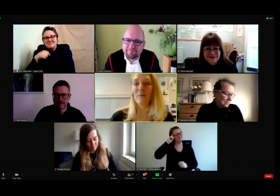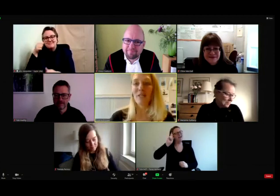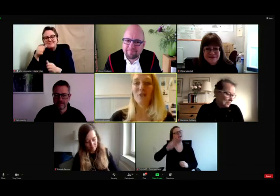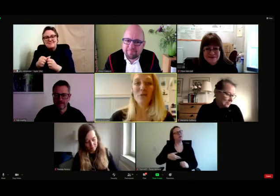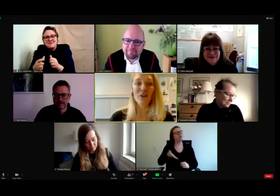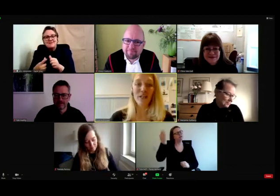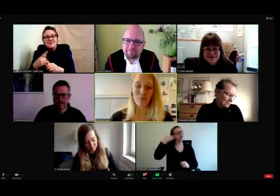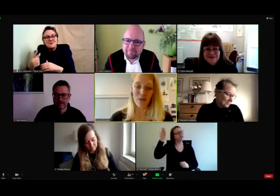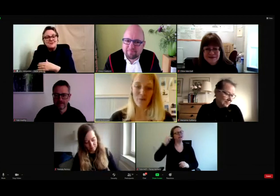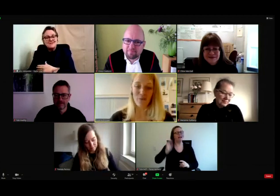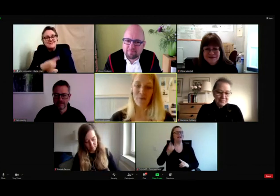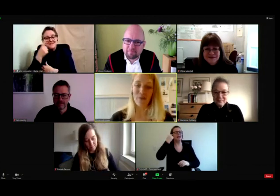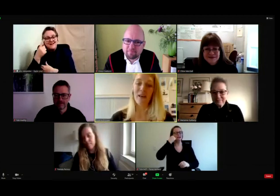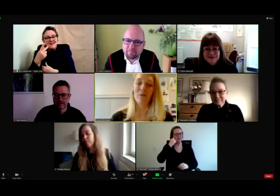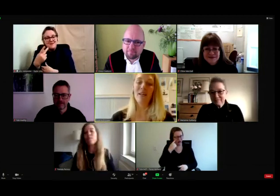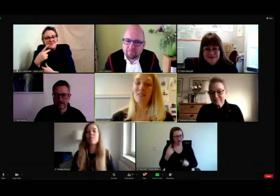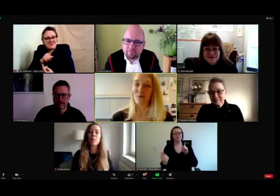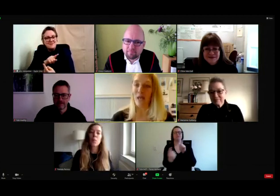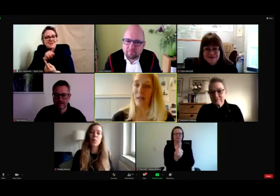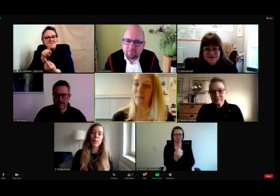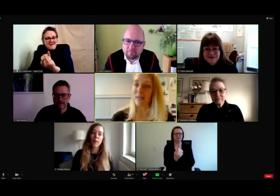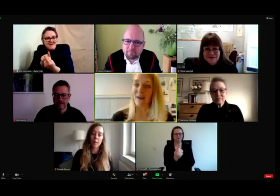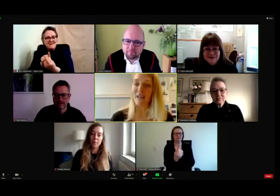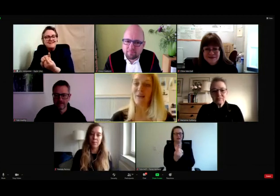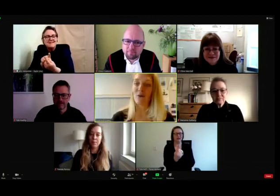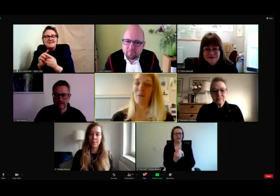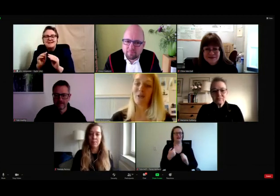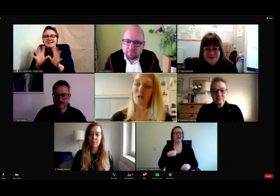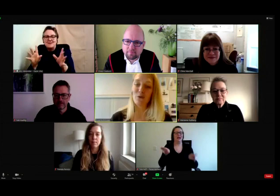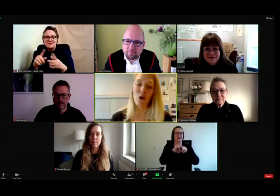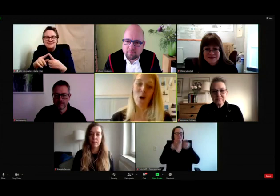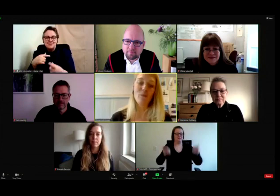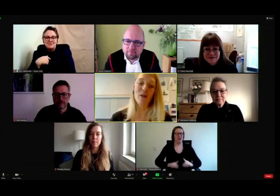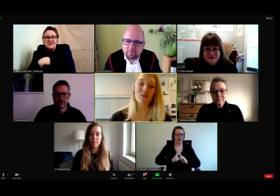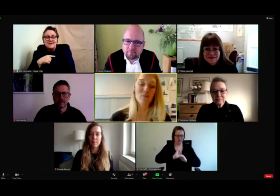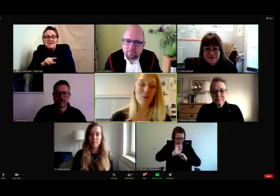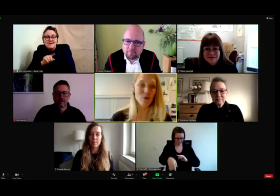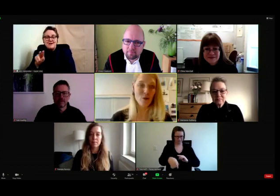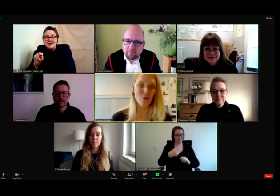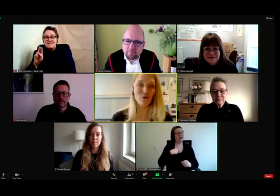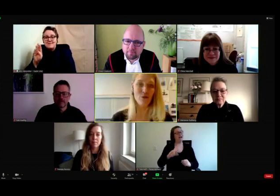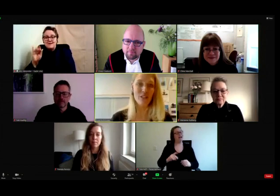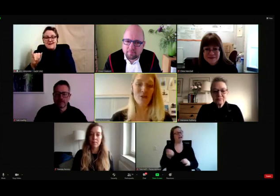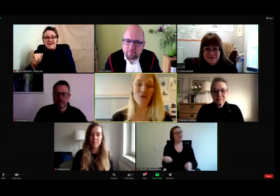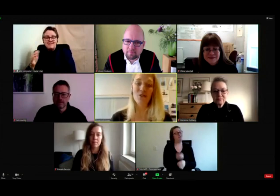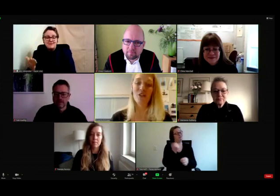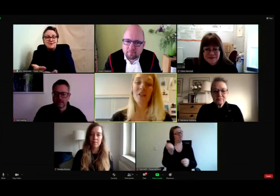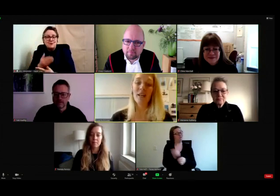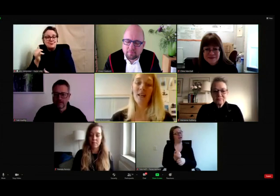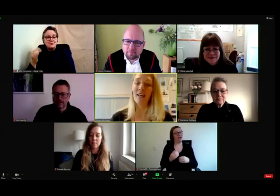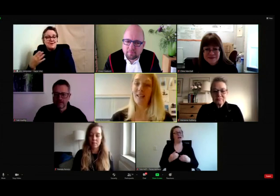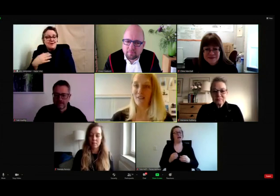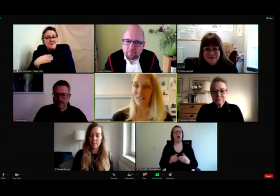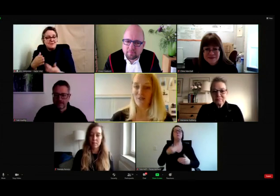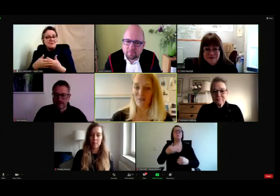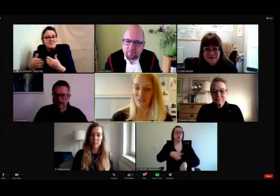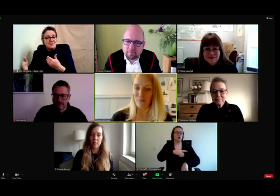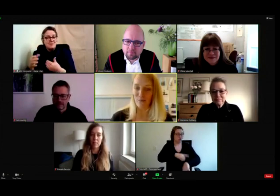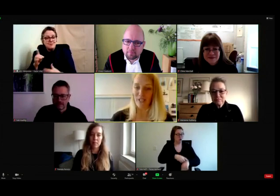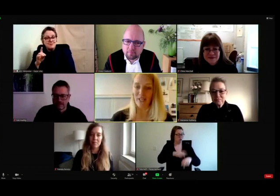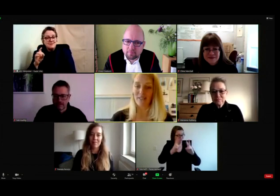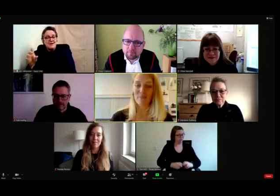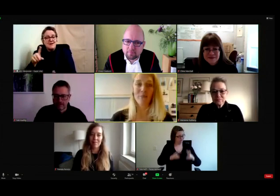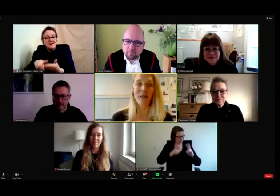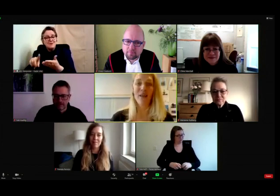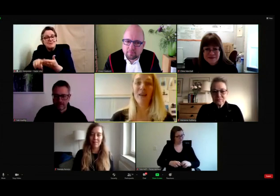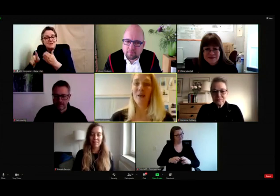first day when I met you very well. I went to the MPI for my new job as a postdoctoral researcher in Asli's